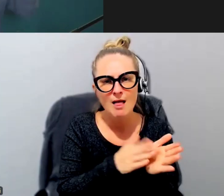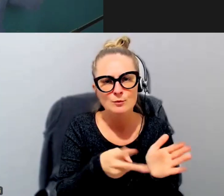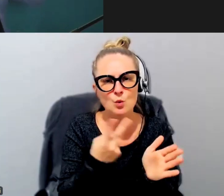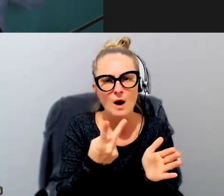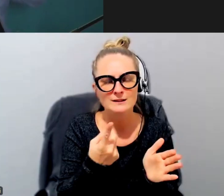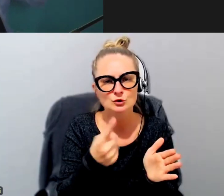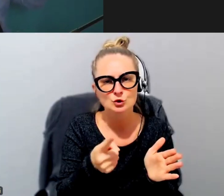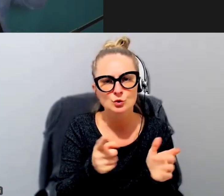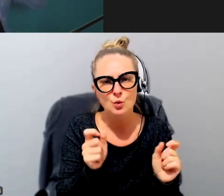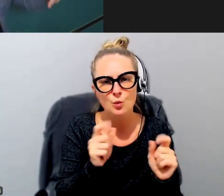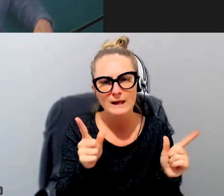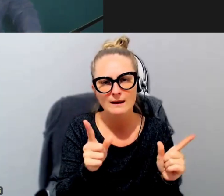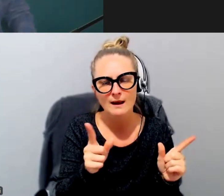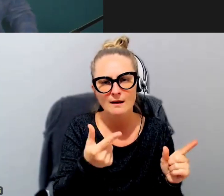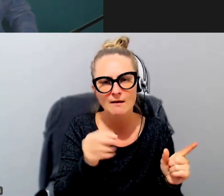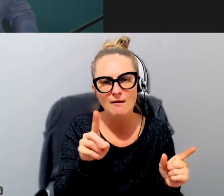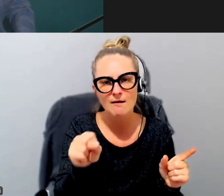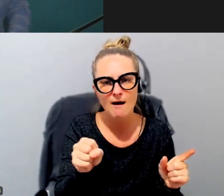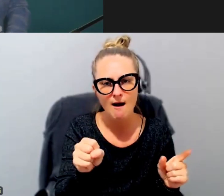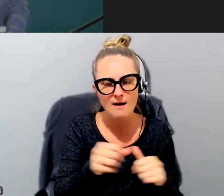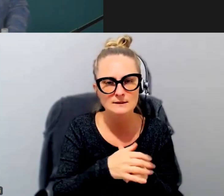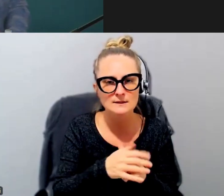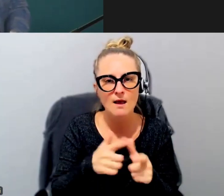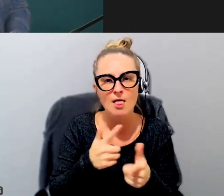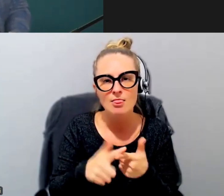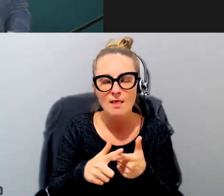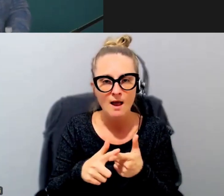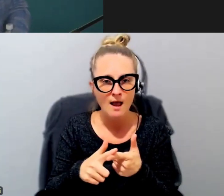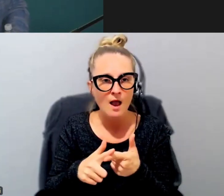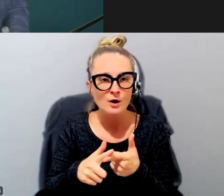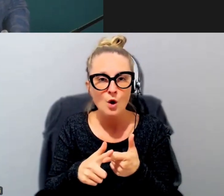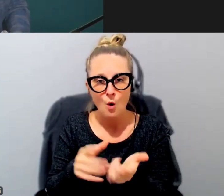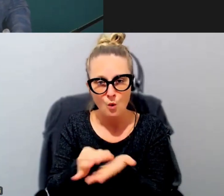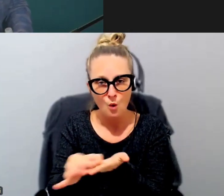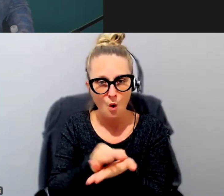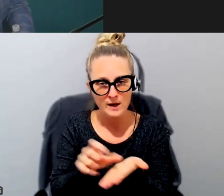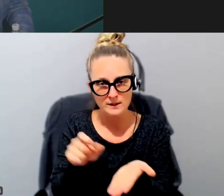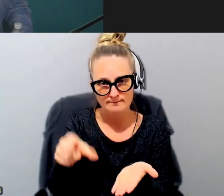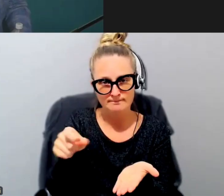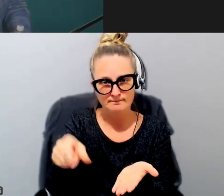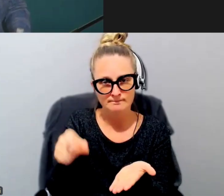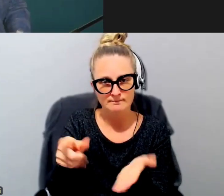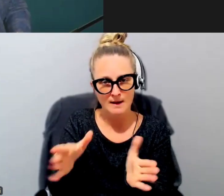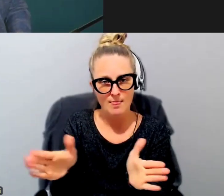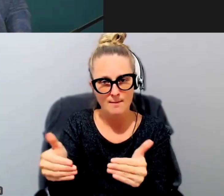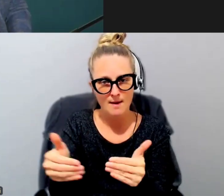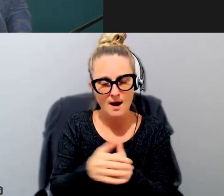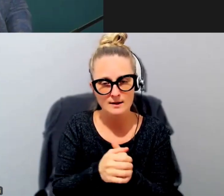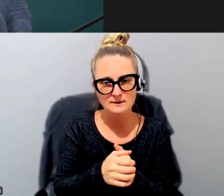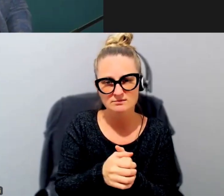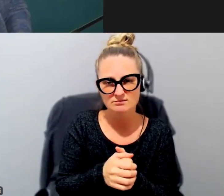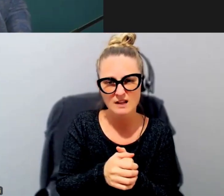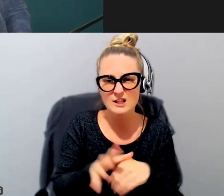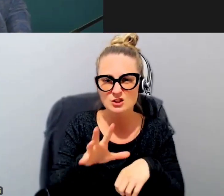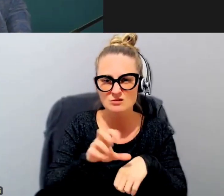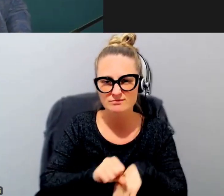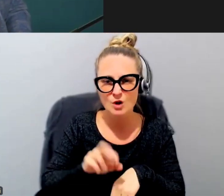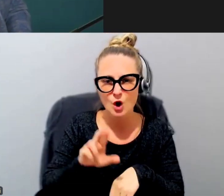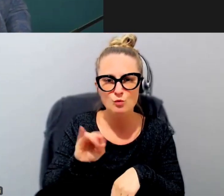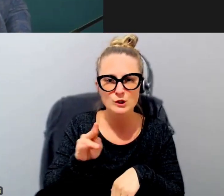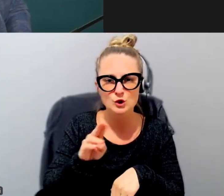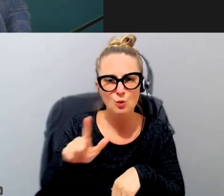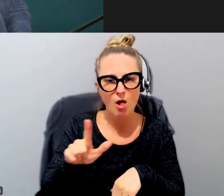throw coins in the coin box. And it's a ritual. And one of the things I actually love about Japan, which